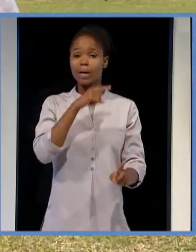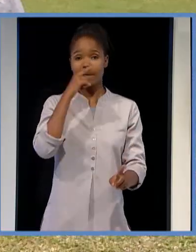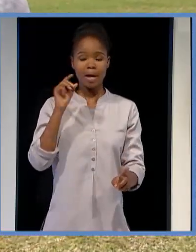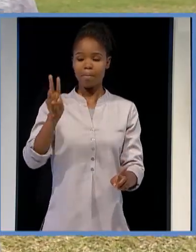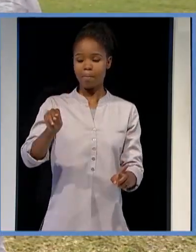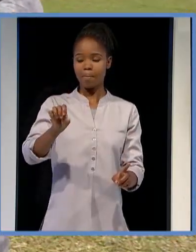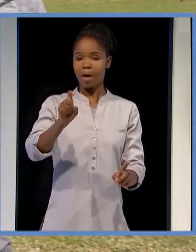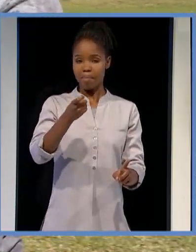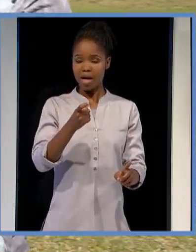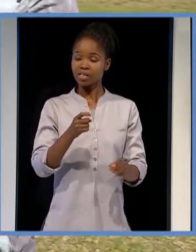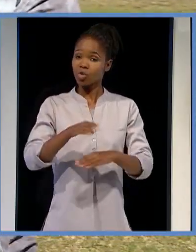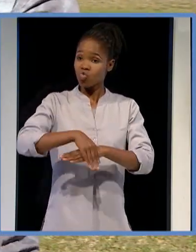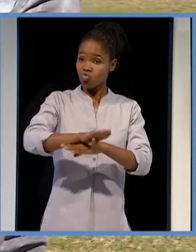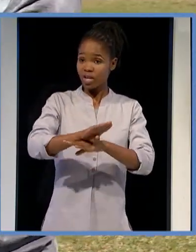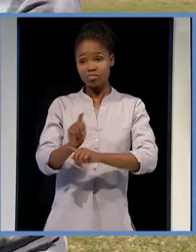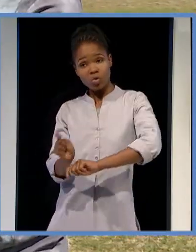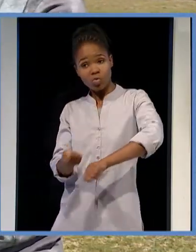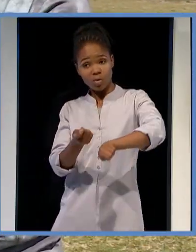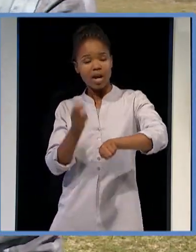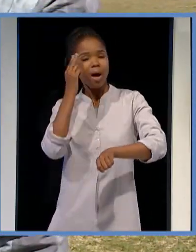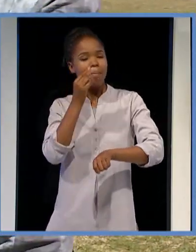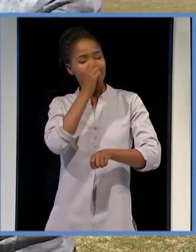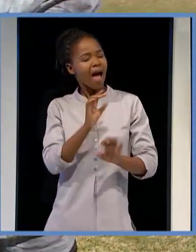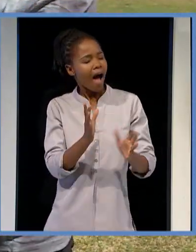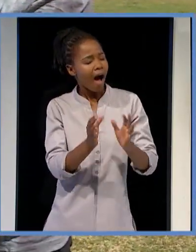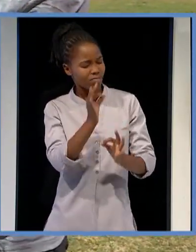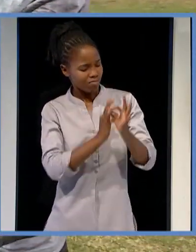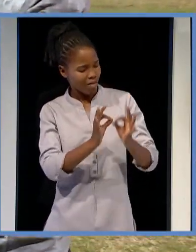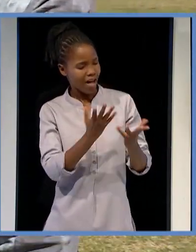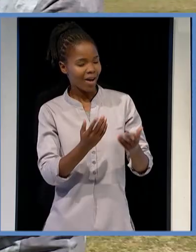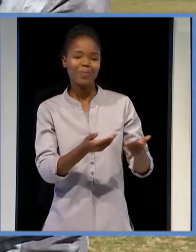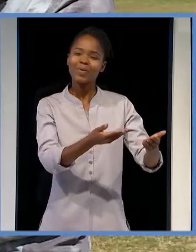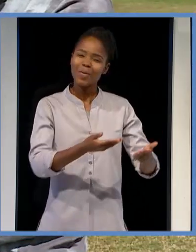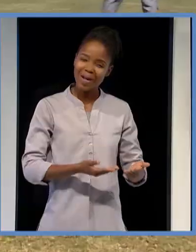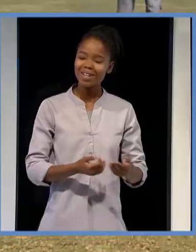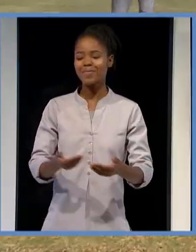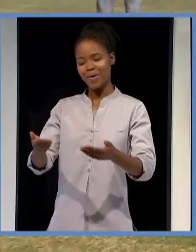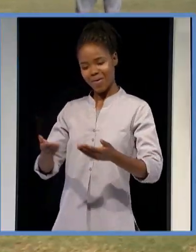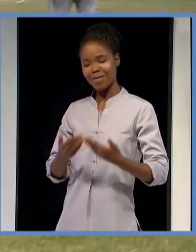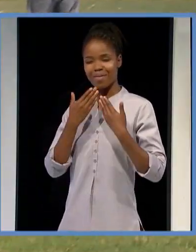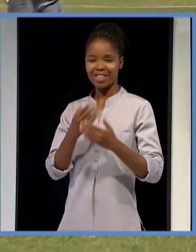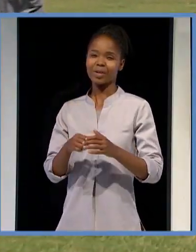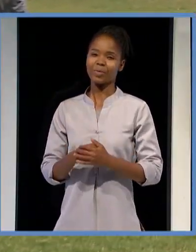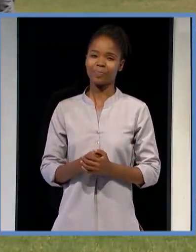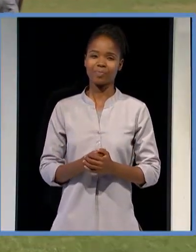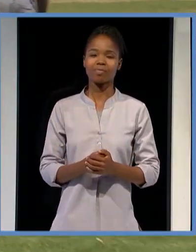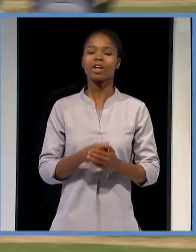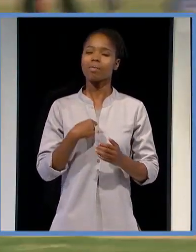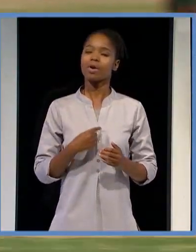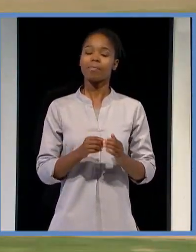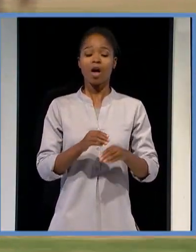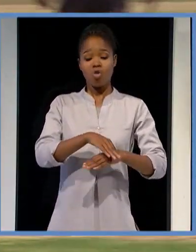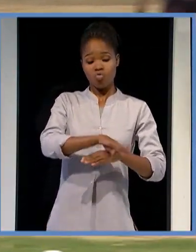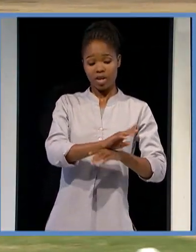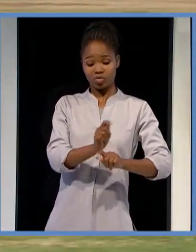ukuthi blind cricket isebenza kanjani. Max, welcome to Beyond Boundaries, buddy. Are you well? Thank you for having me. From normal cricket